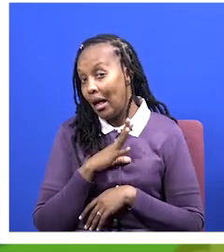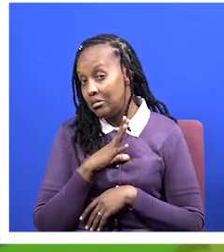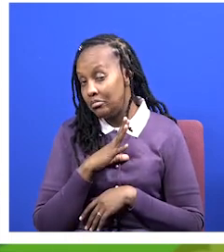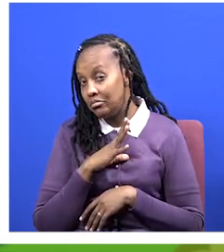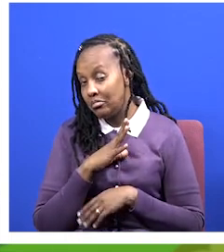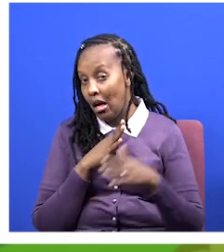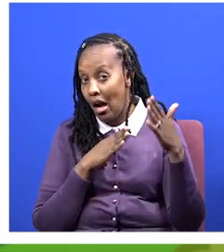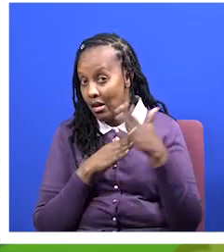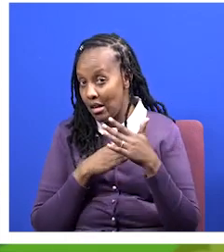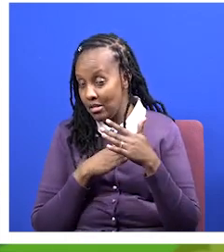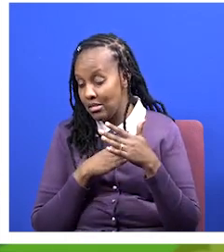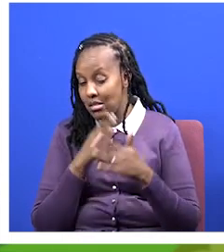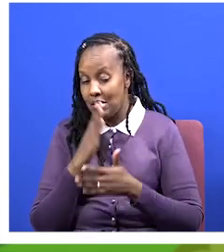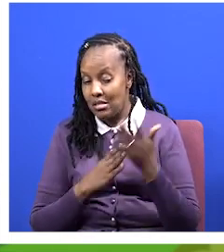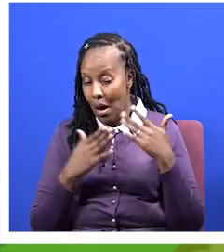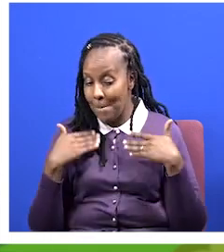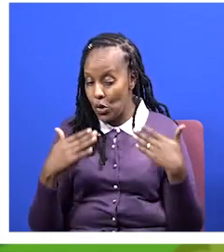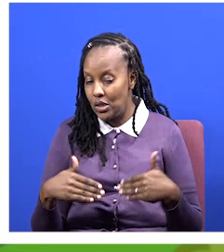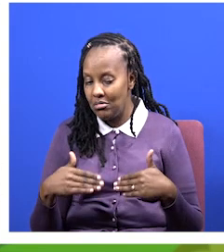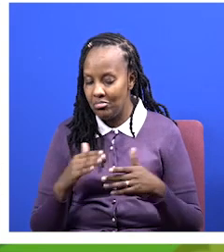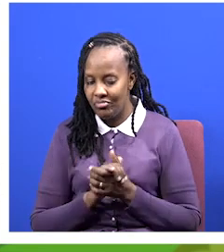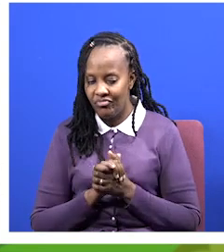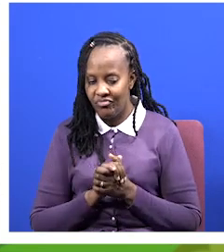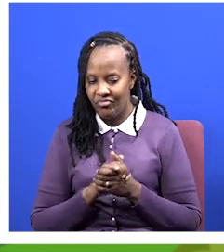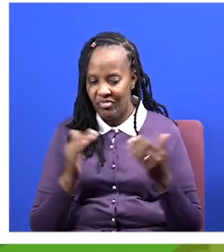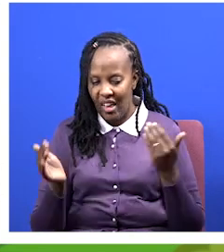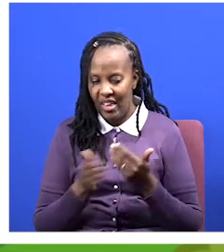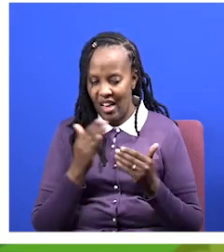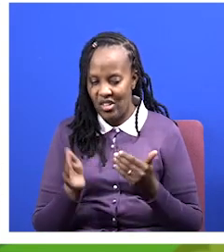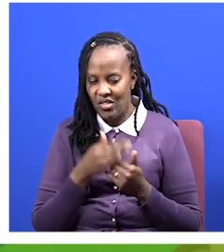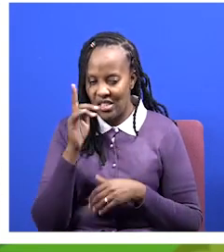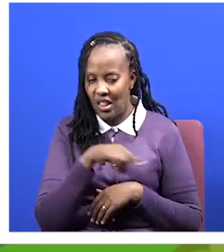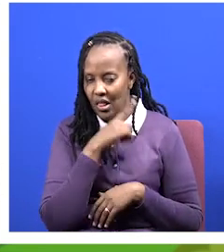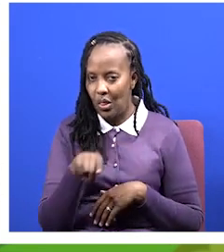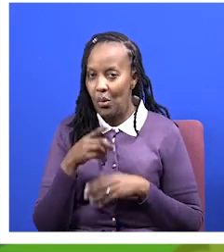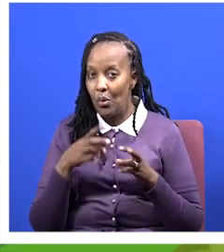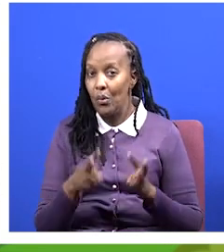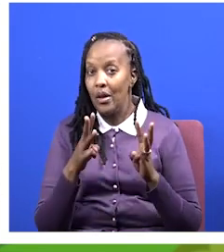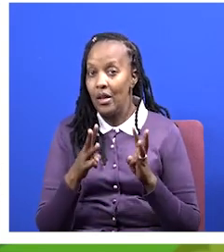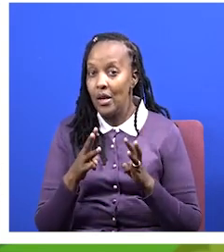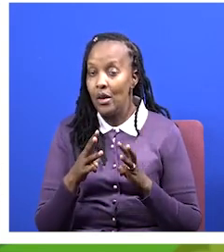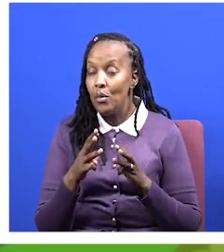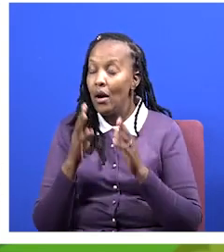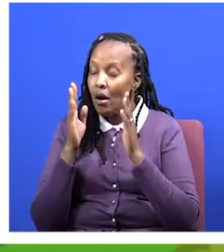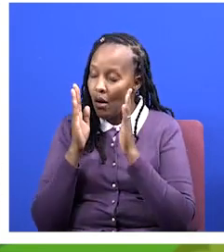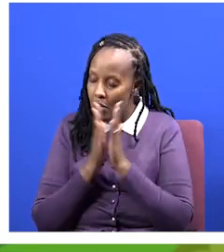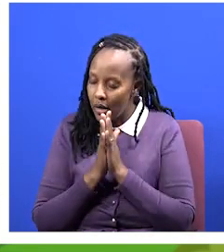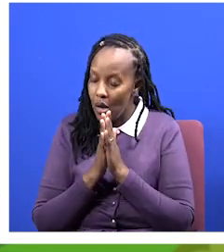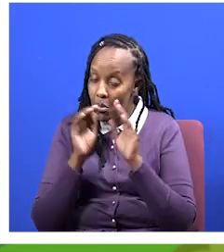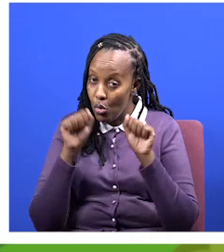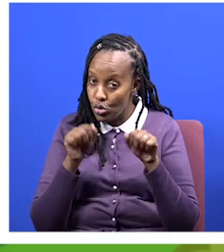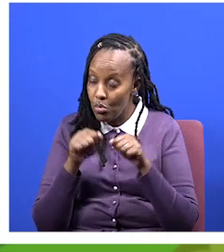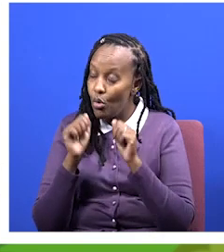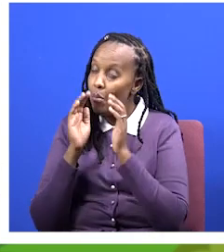complaint against someone who is treating us badly, we can say, "God, give us your